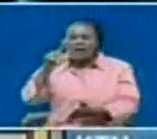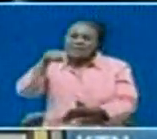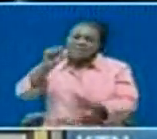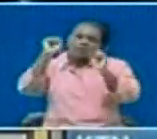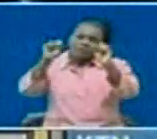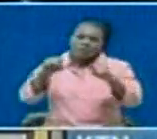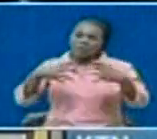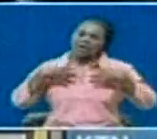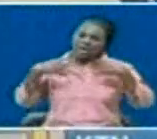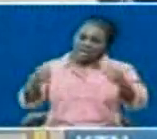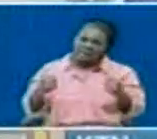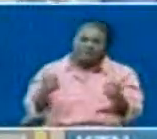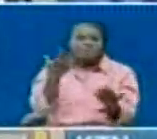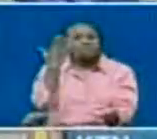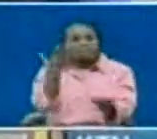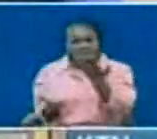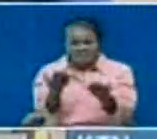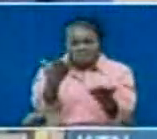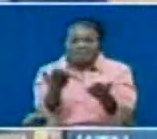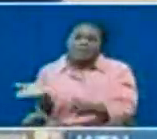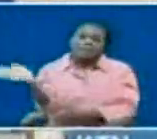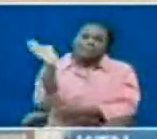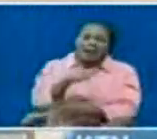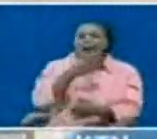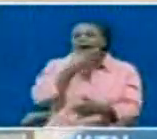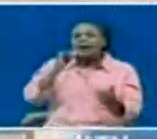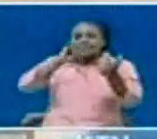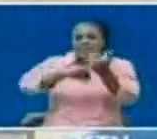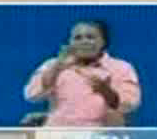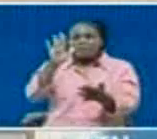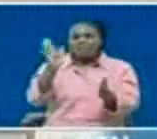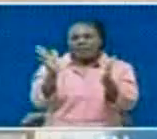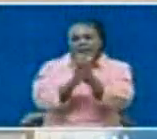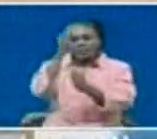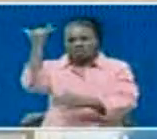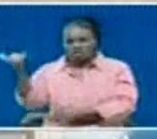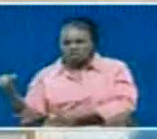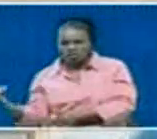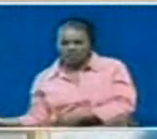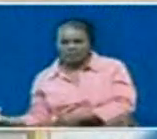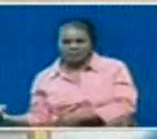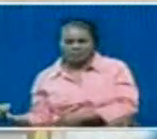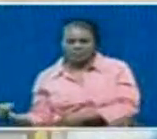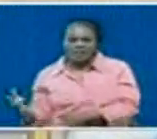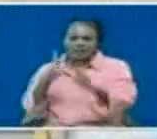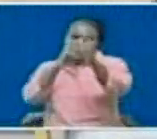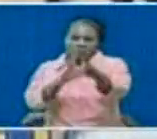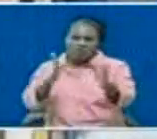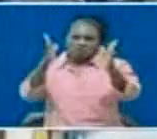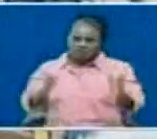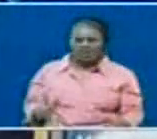can get healed and perhaps finally reunite with her husband and children. Shalma Mani,